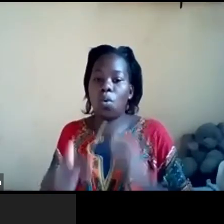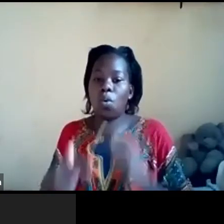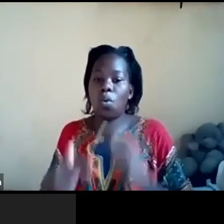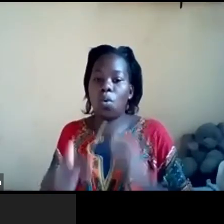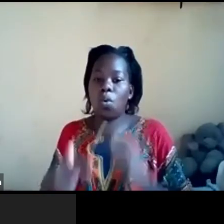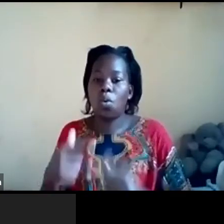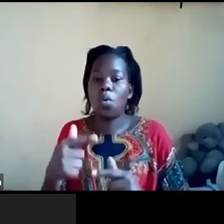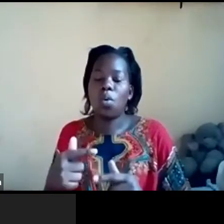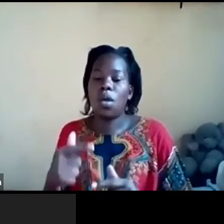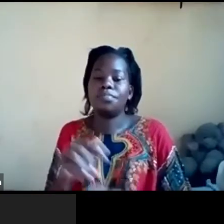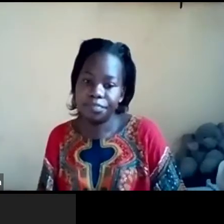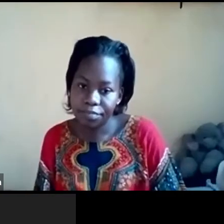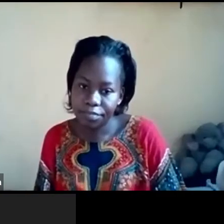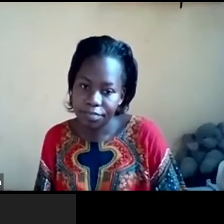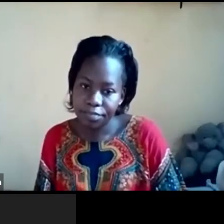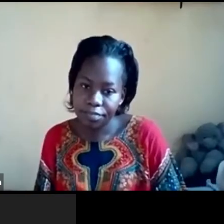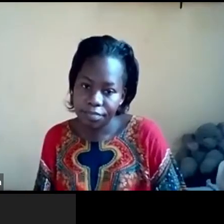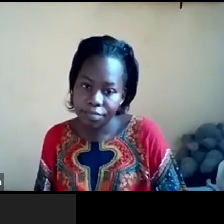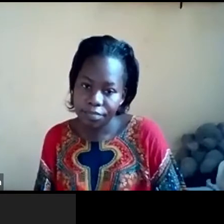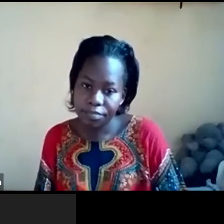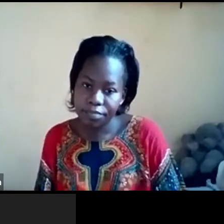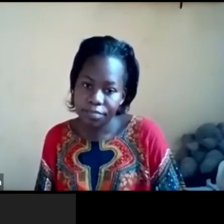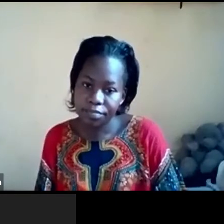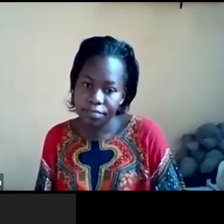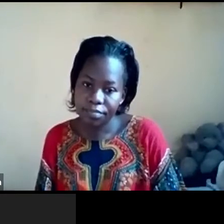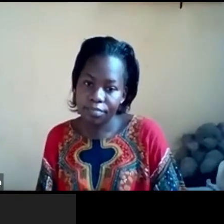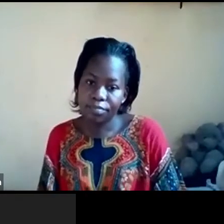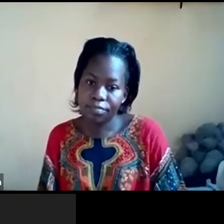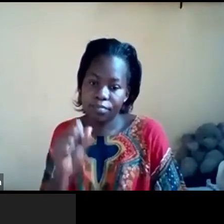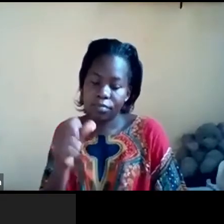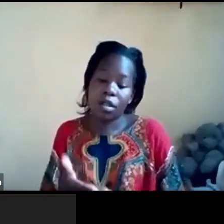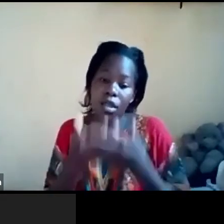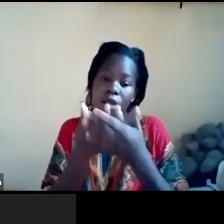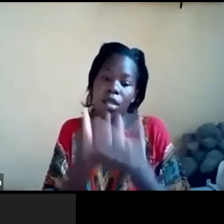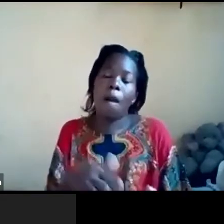hand be more than, yes, you can hand in more than one idea, that is true.